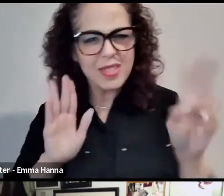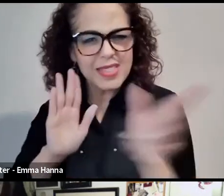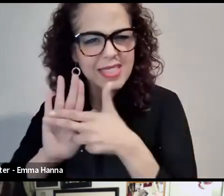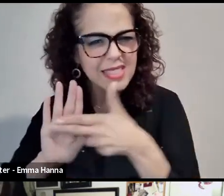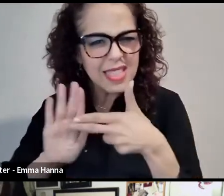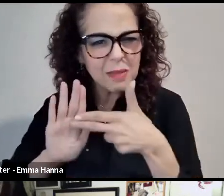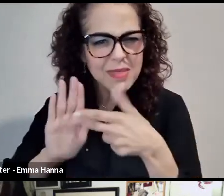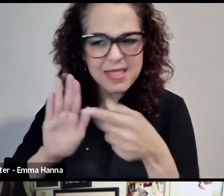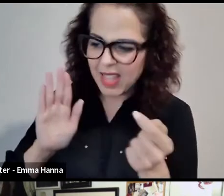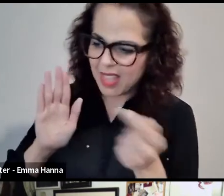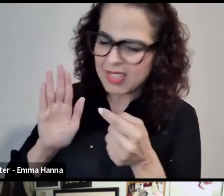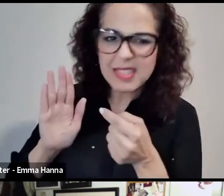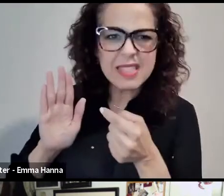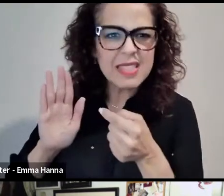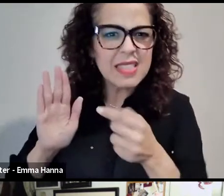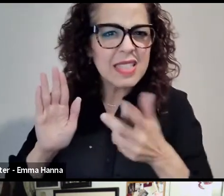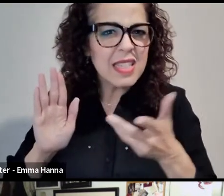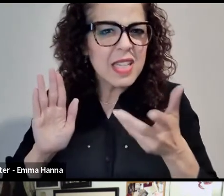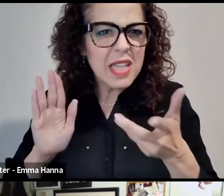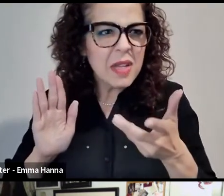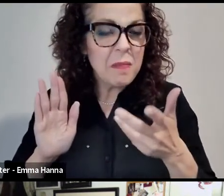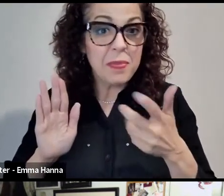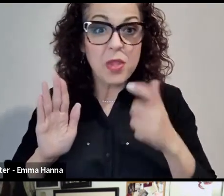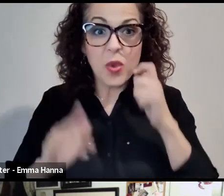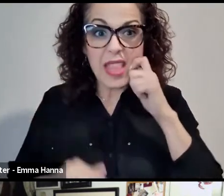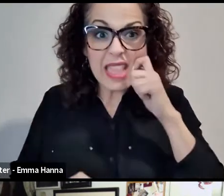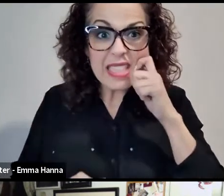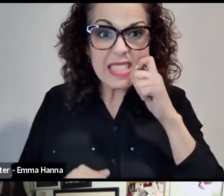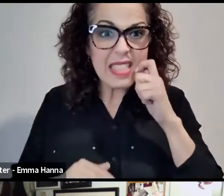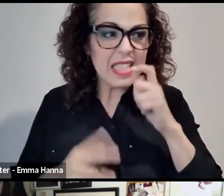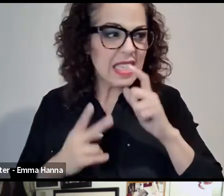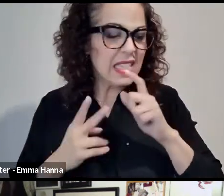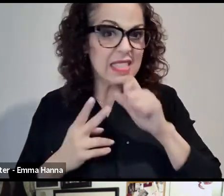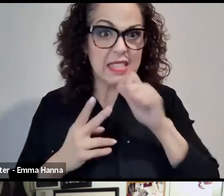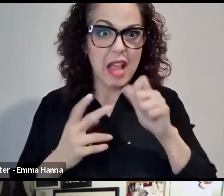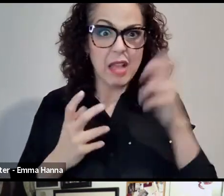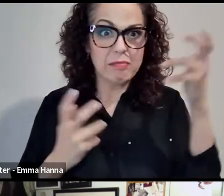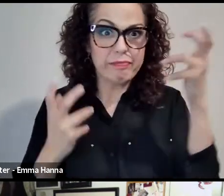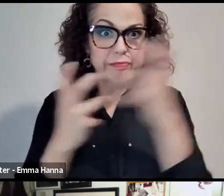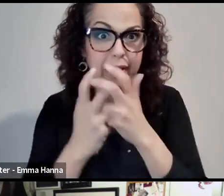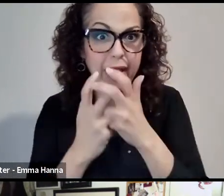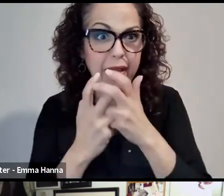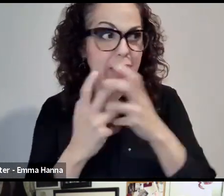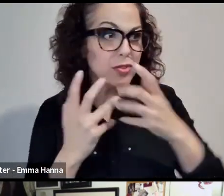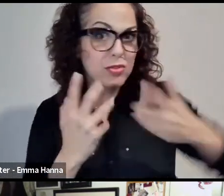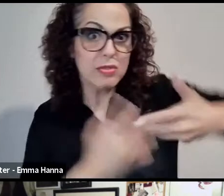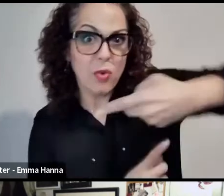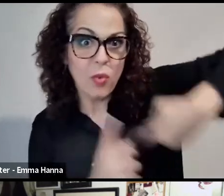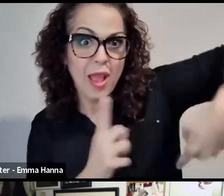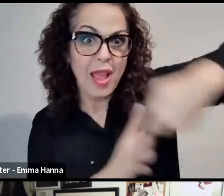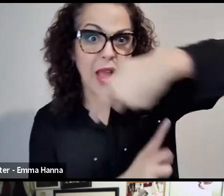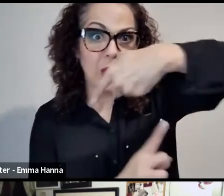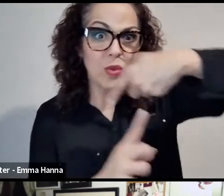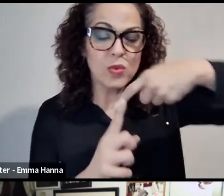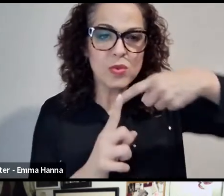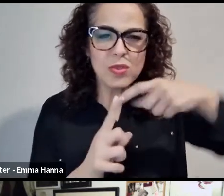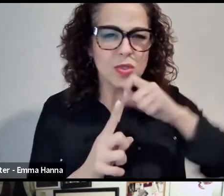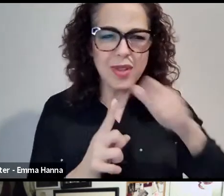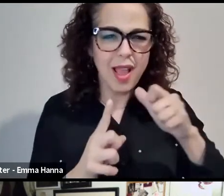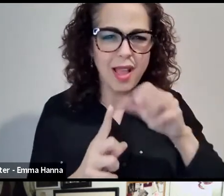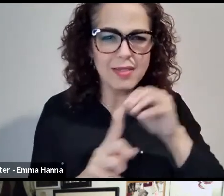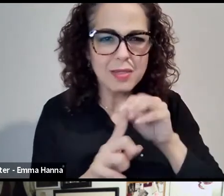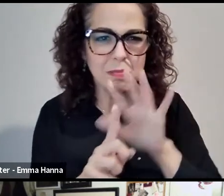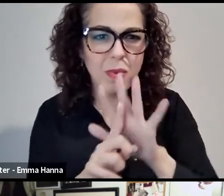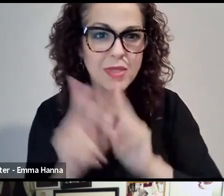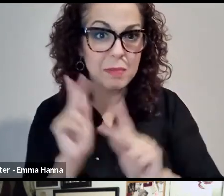or your ethnicity is not, like you're in a surrounding where you're not surrounded by a lot of people like